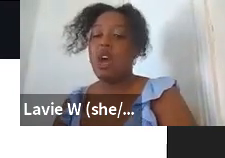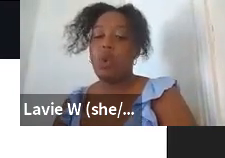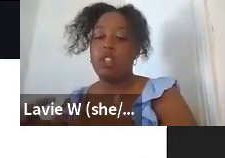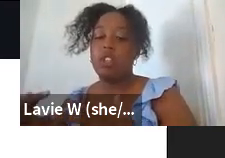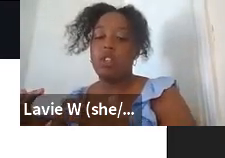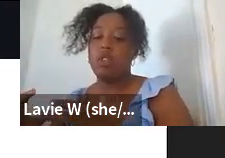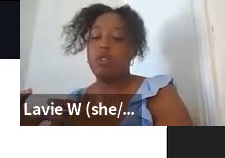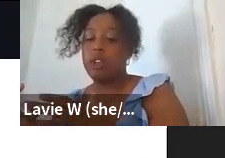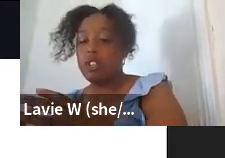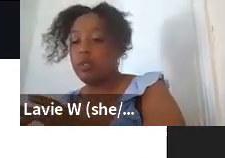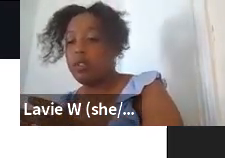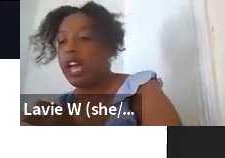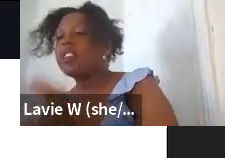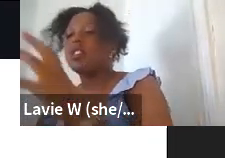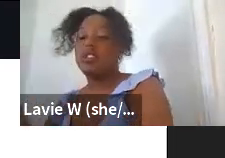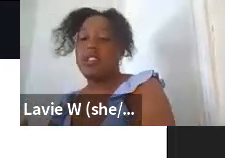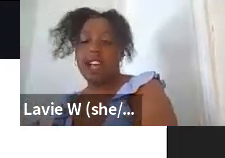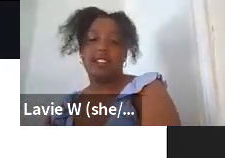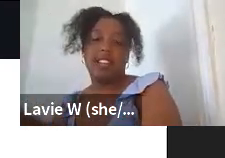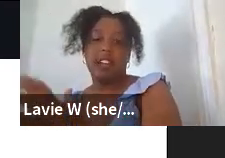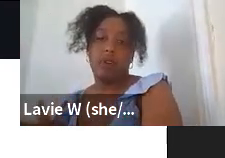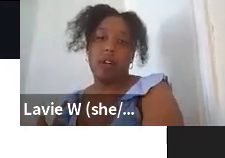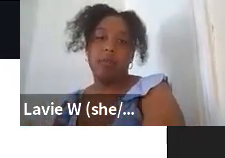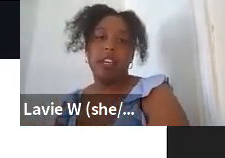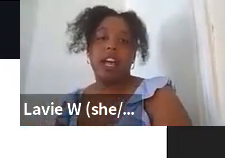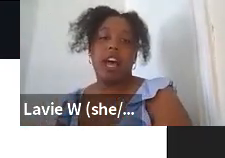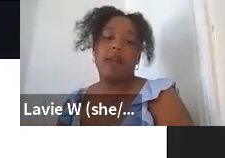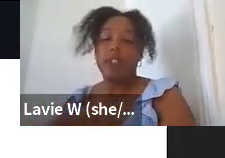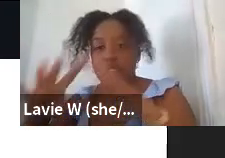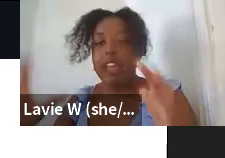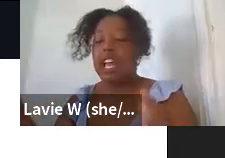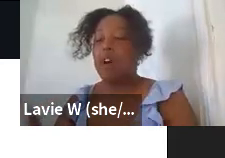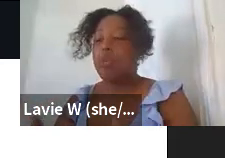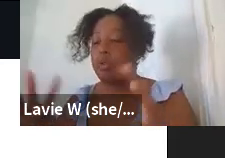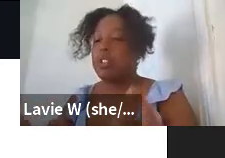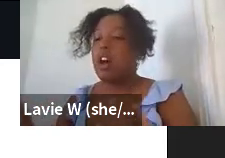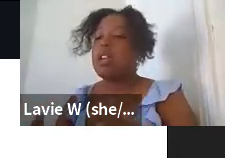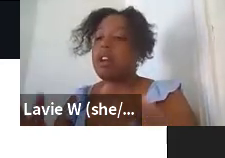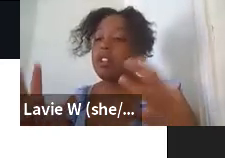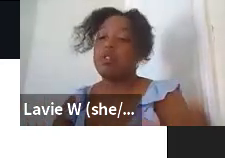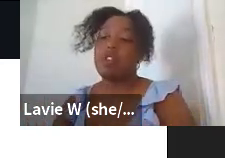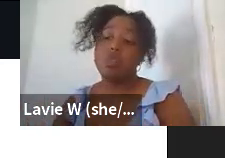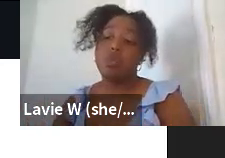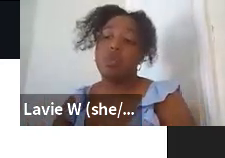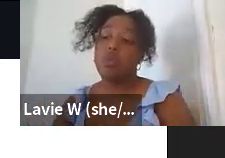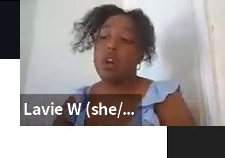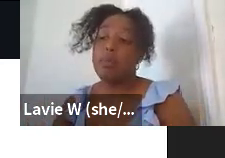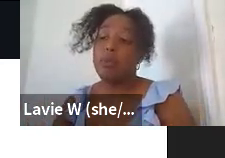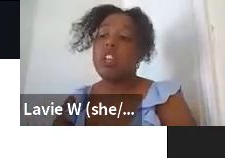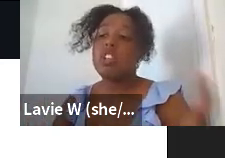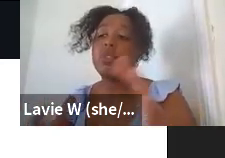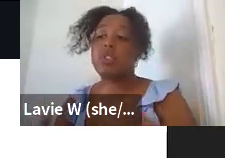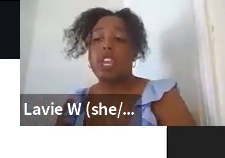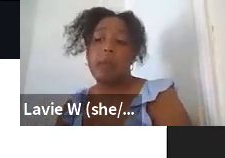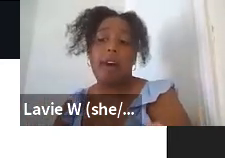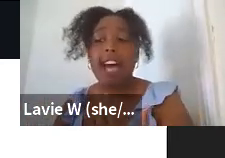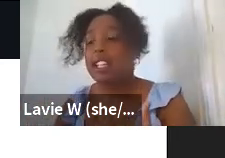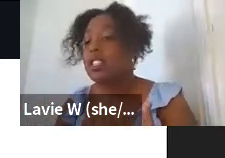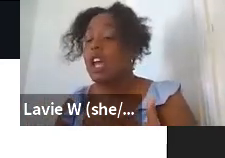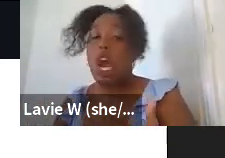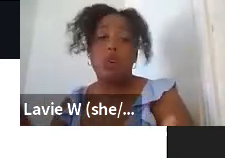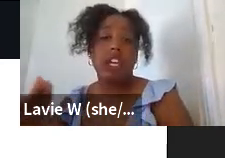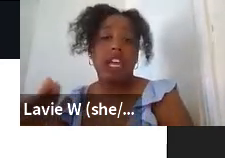size when you enter that realm. But for right now, we're talking about in terms of cultural appropriation, we're thinking